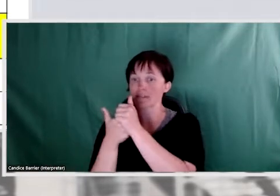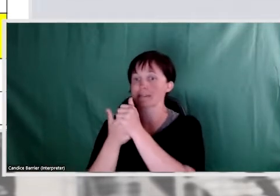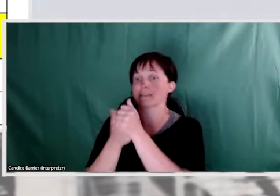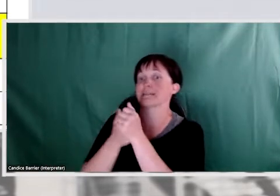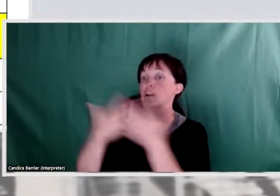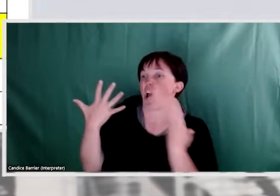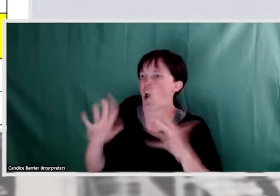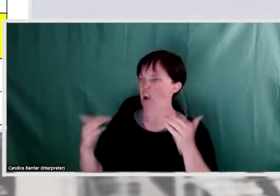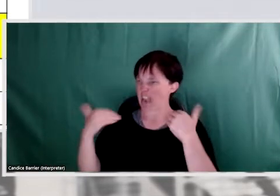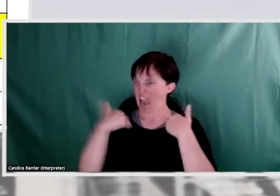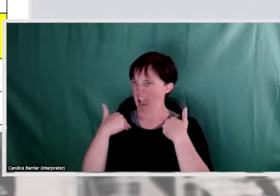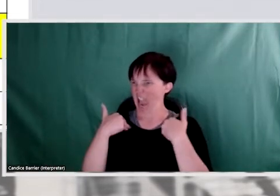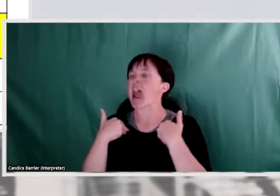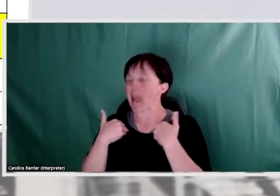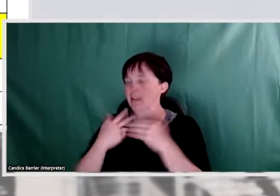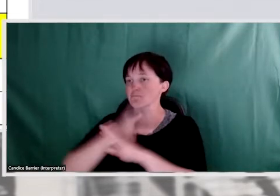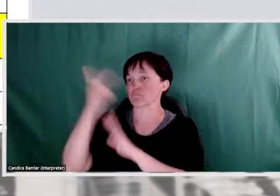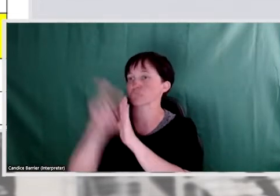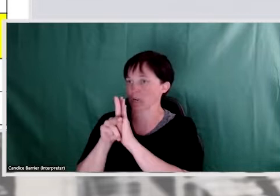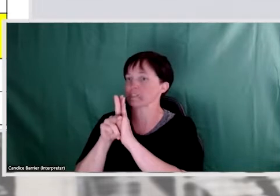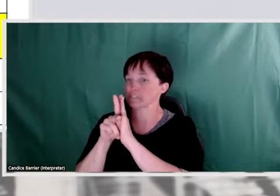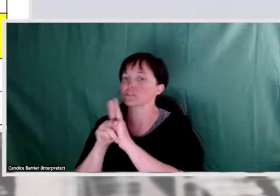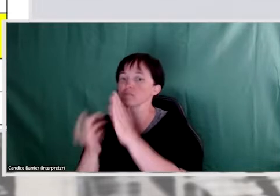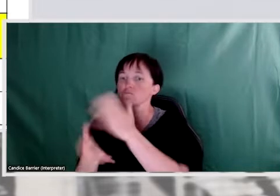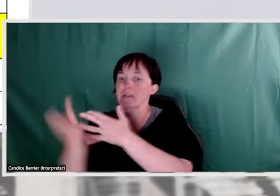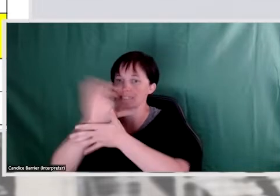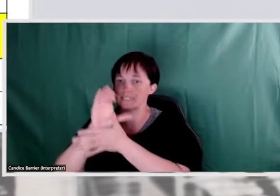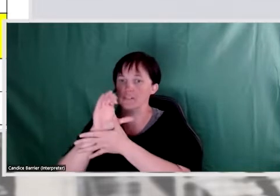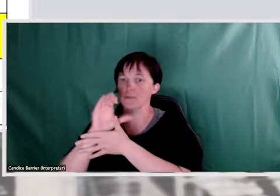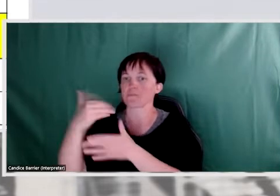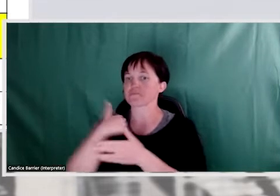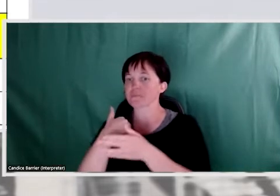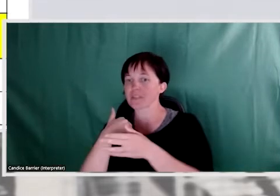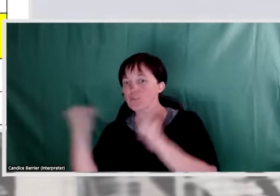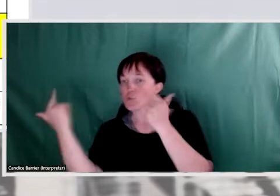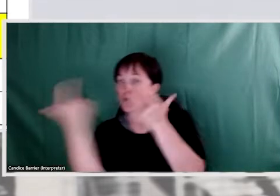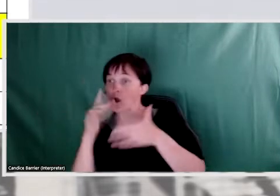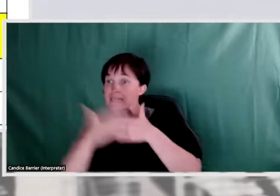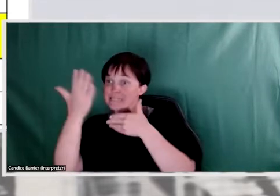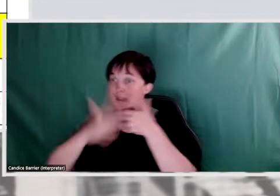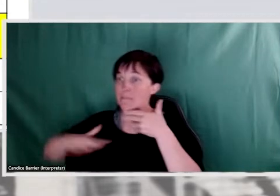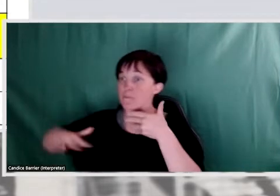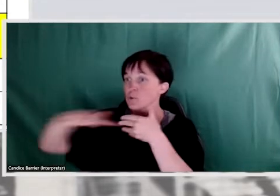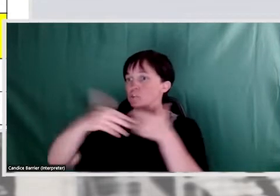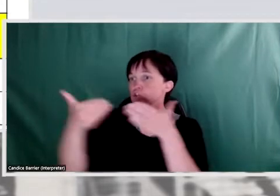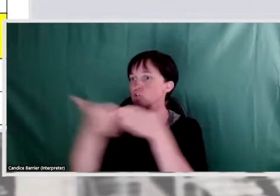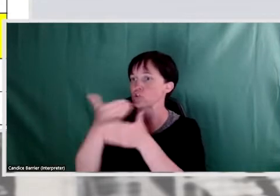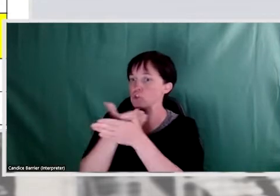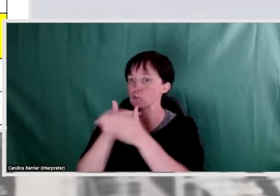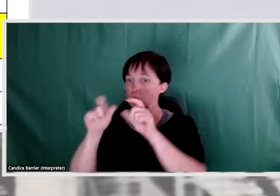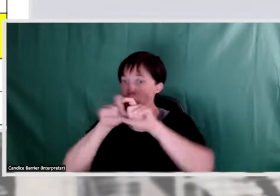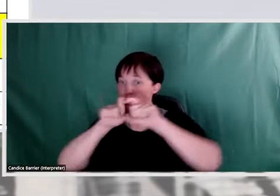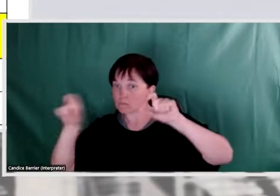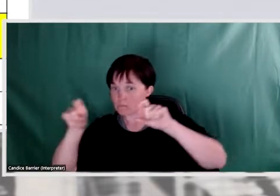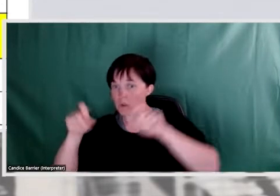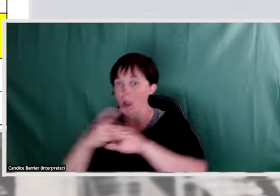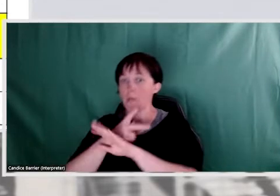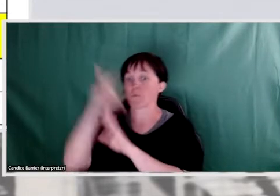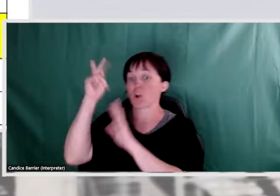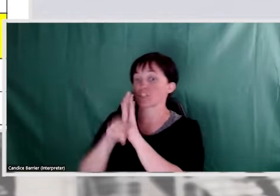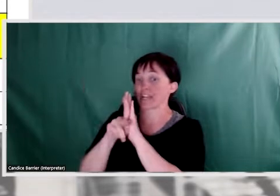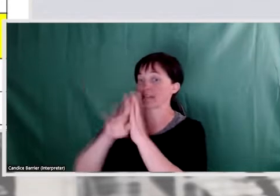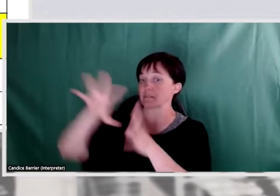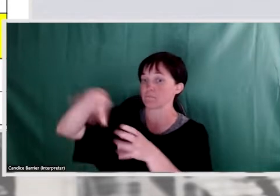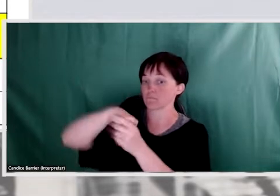that used to read ability to improve quality of life in all city neighborhoods to the new text, project improves quality of life for